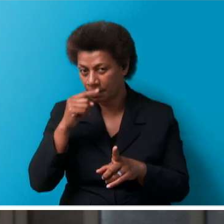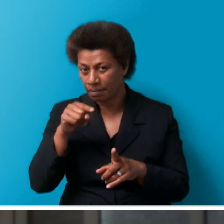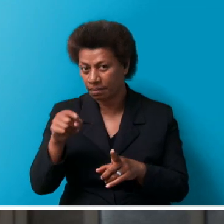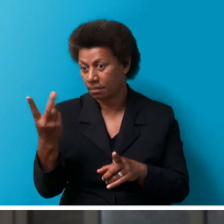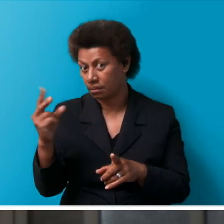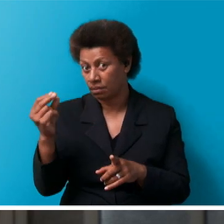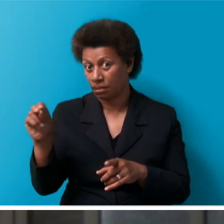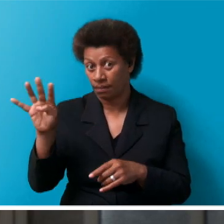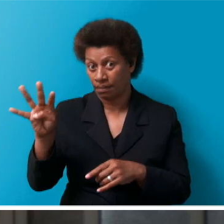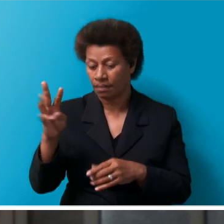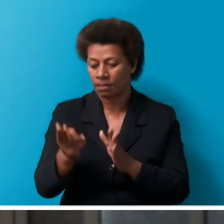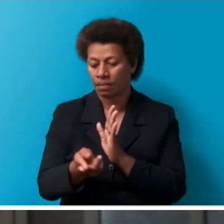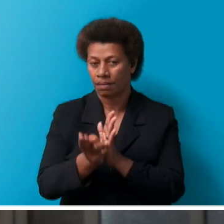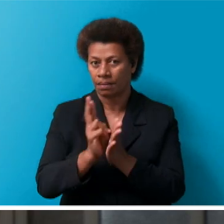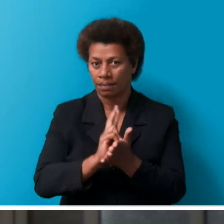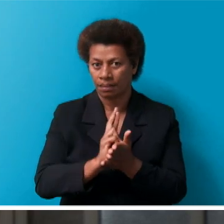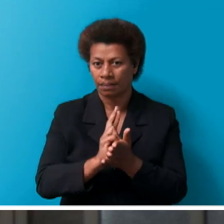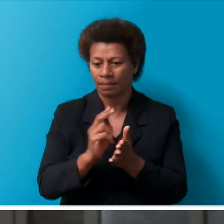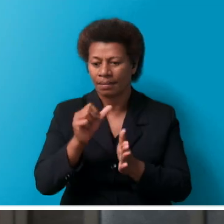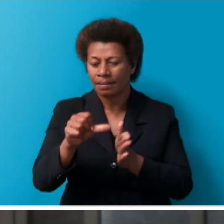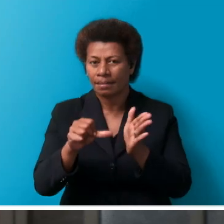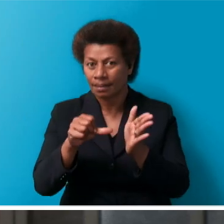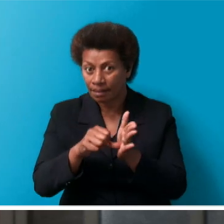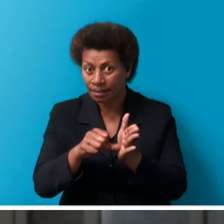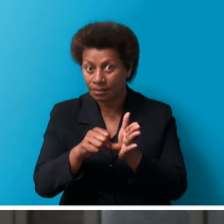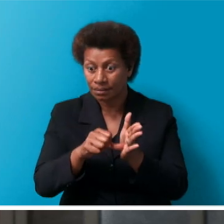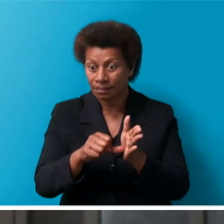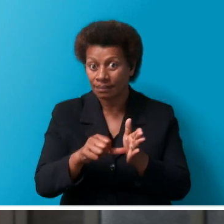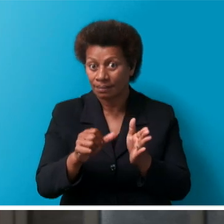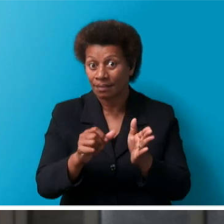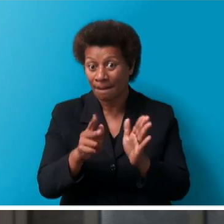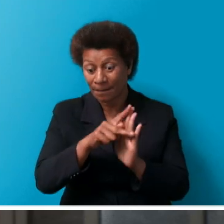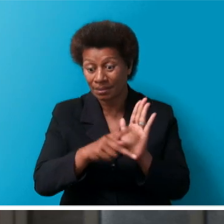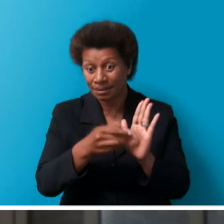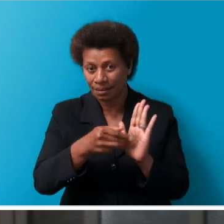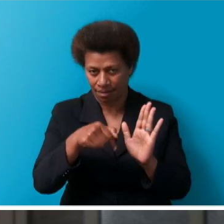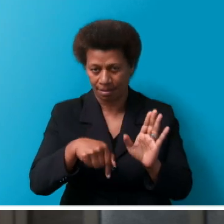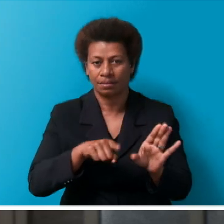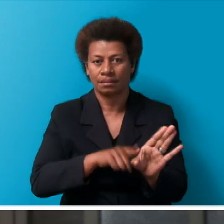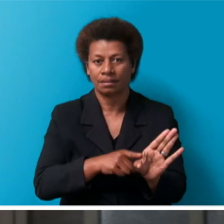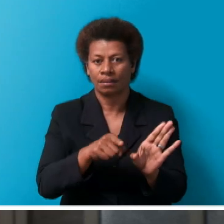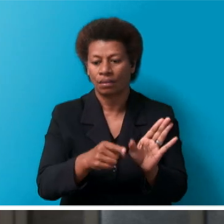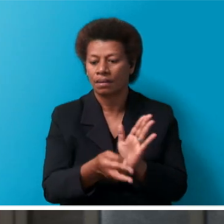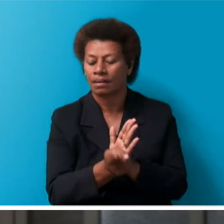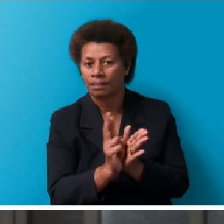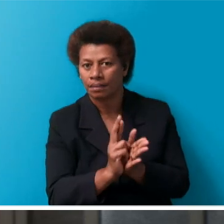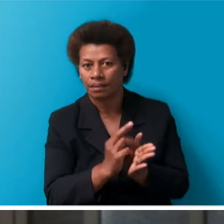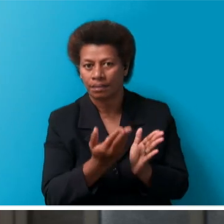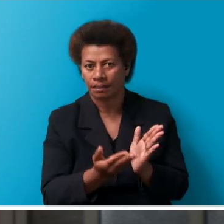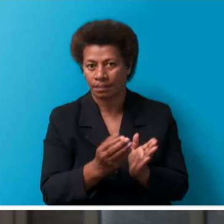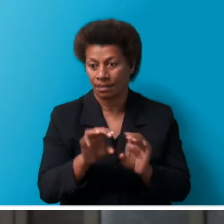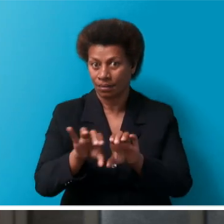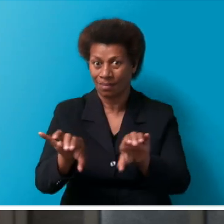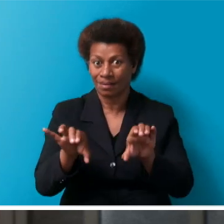has called for review of national aging policy, which will be undertaken this year. This will be followed by the review of Council of Older Persons